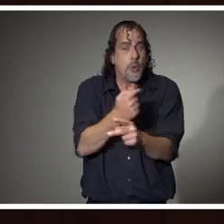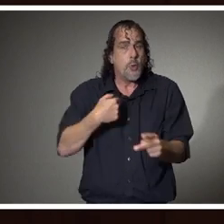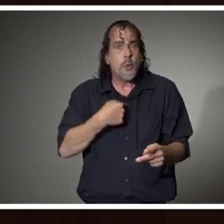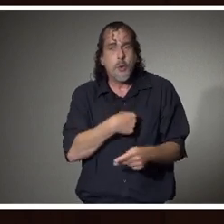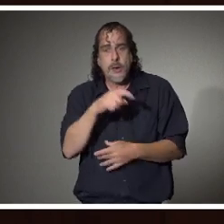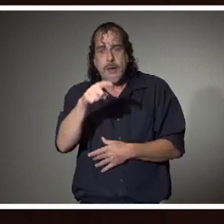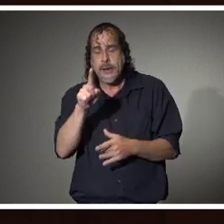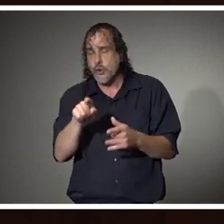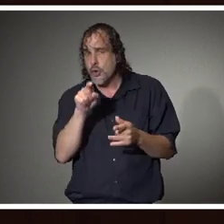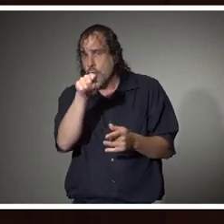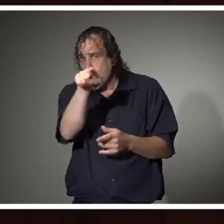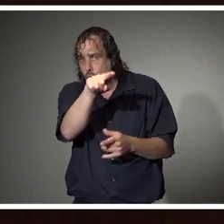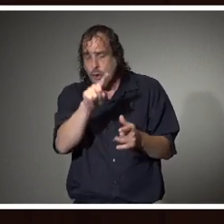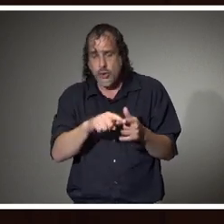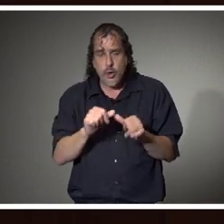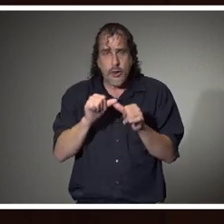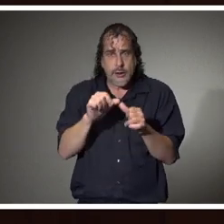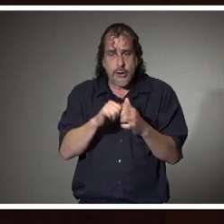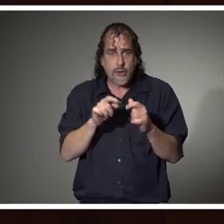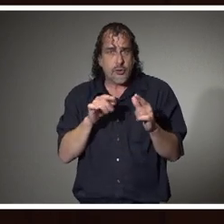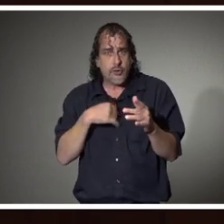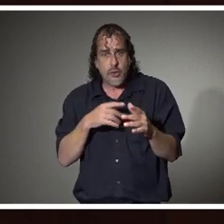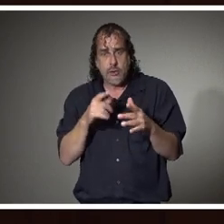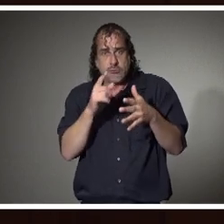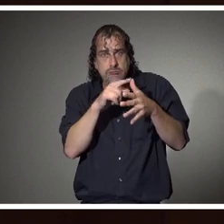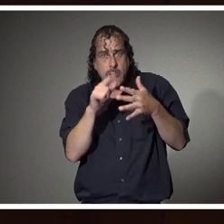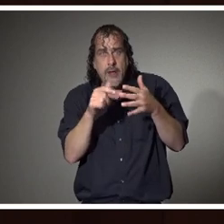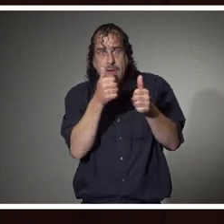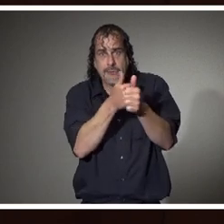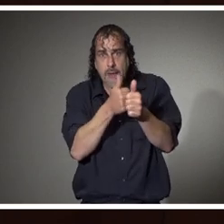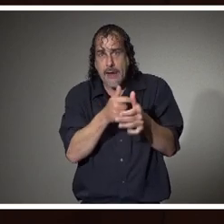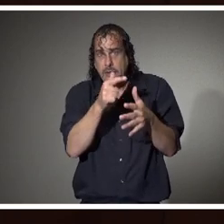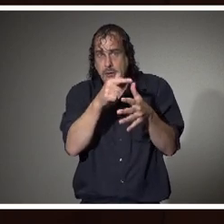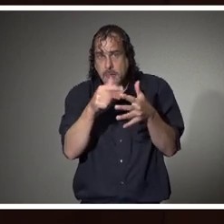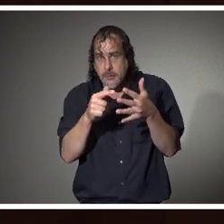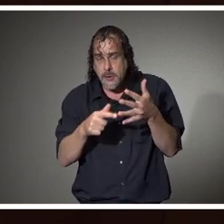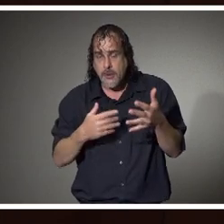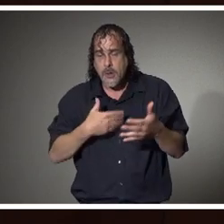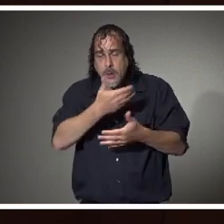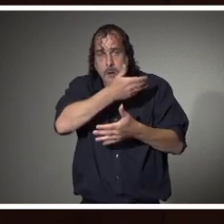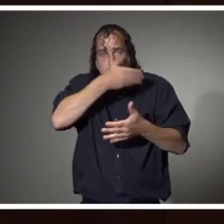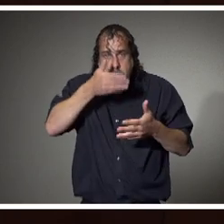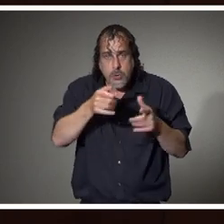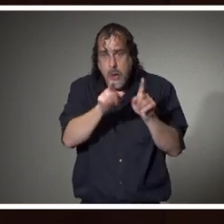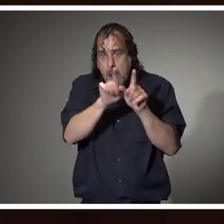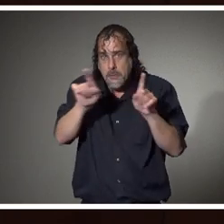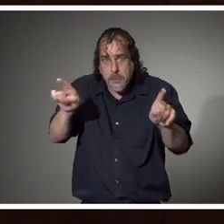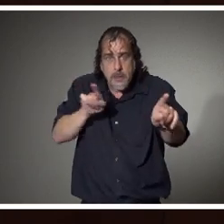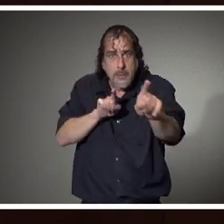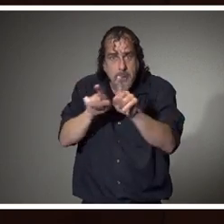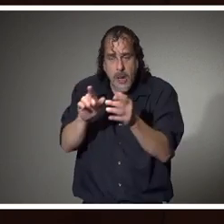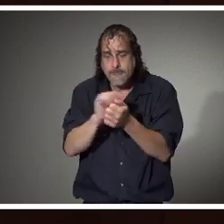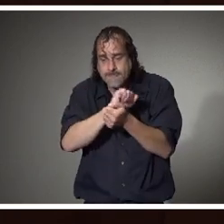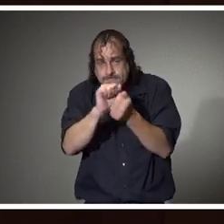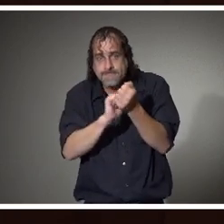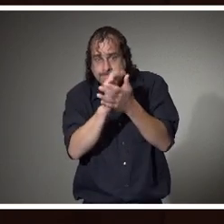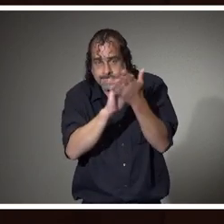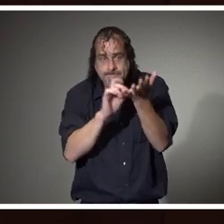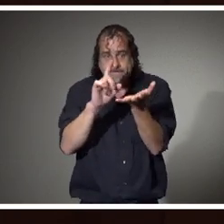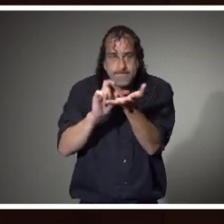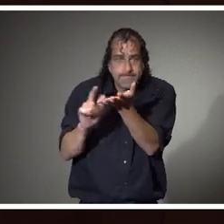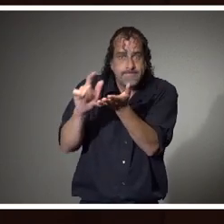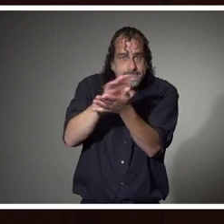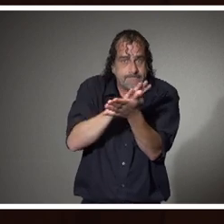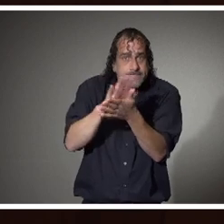to continue to practice those safe cautions, to continue to wear masks when you can, to wash your hands, all those